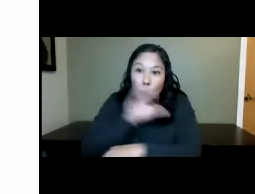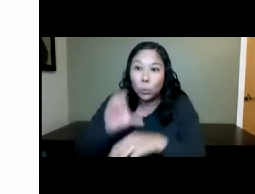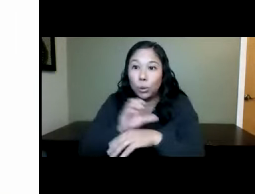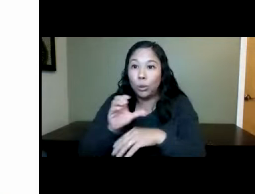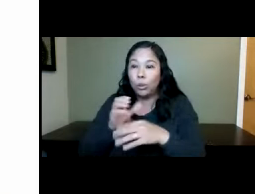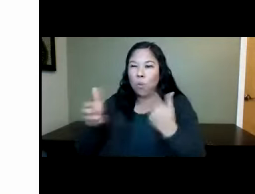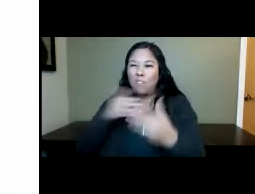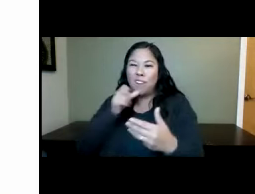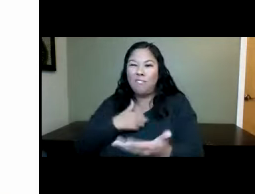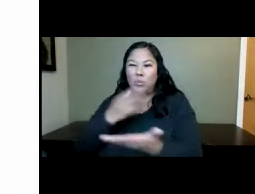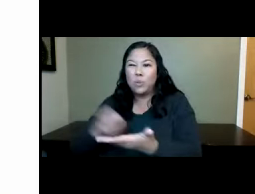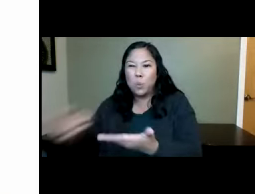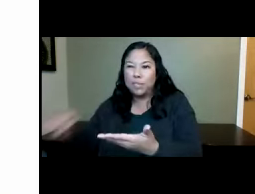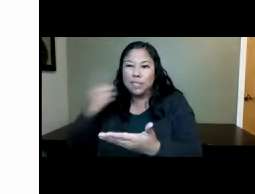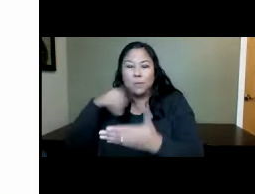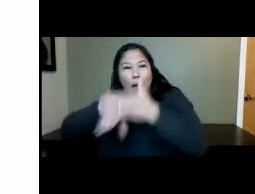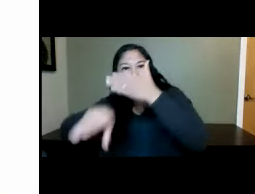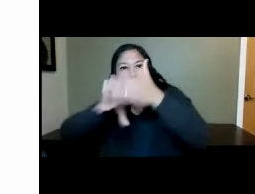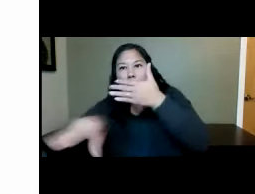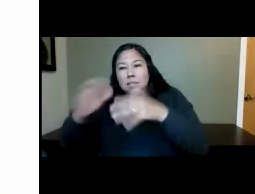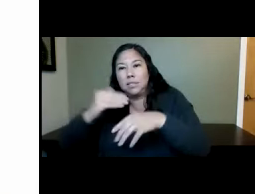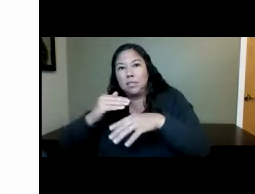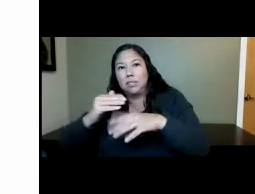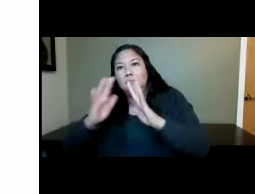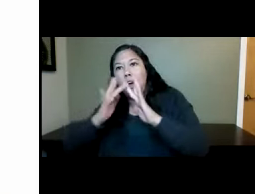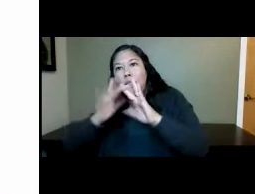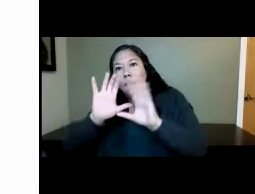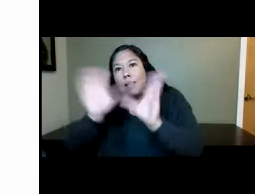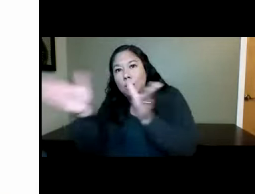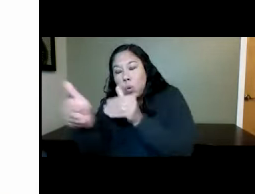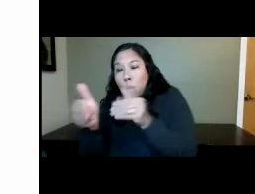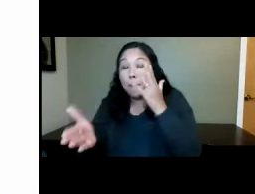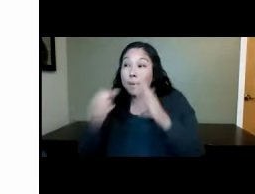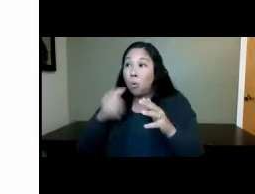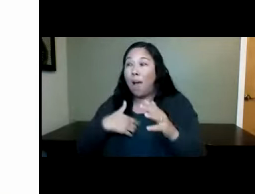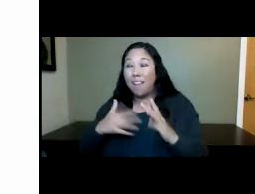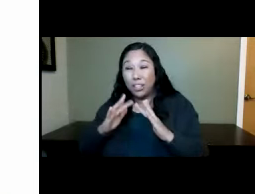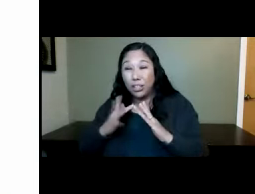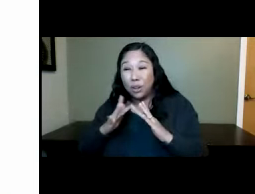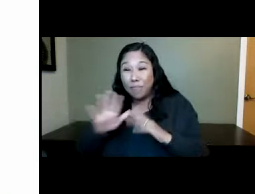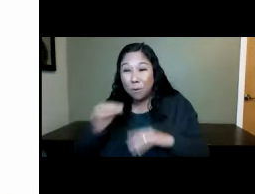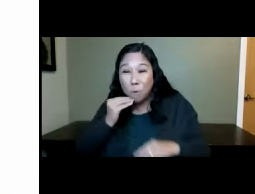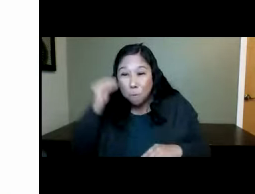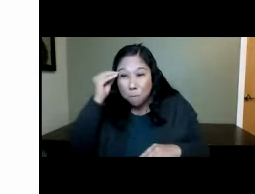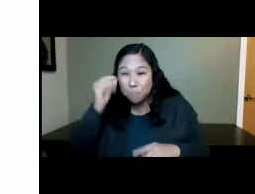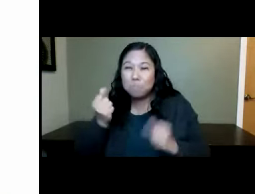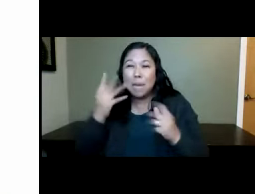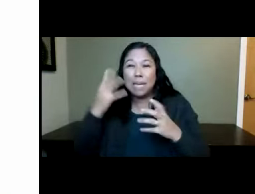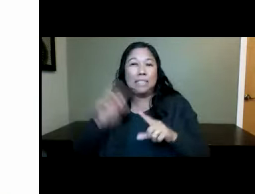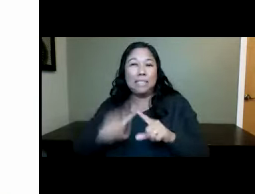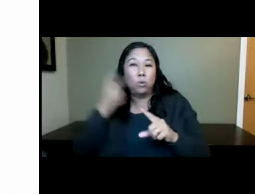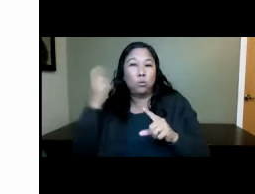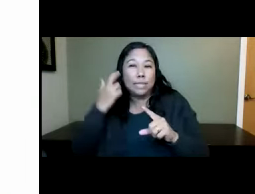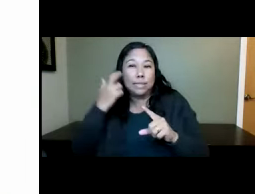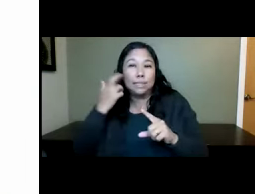or some other way to access the virtual classroom or not having broadband internet, there are a lot of different factors that are coming into play that